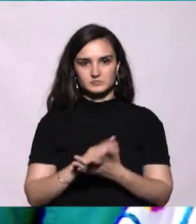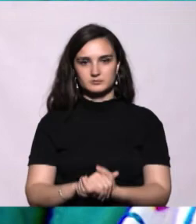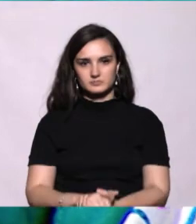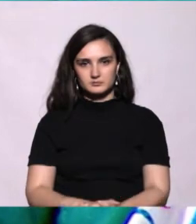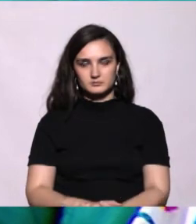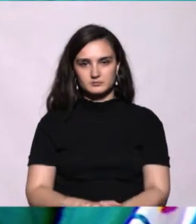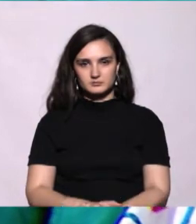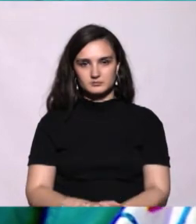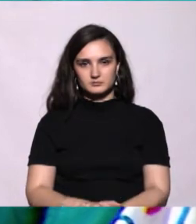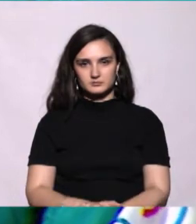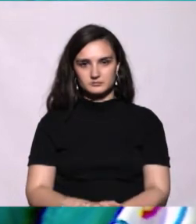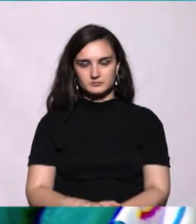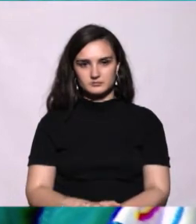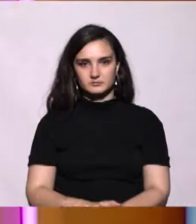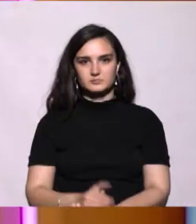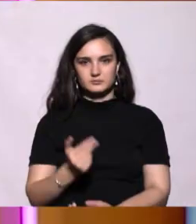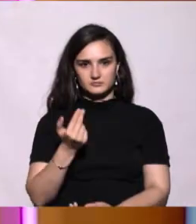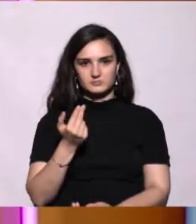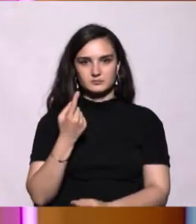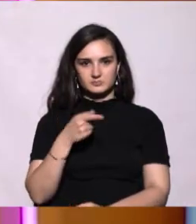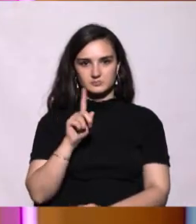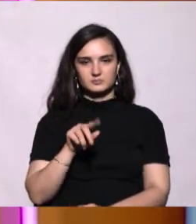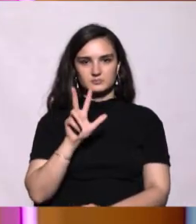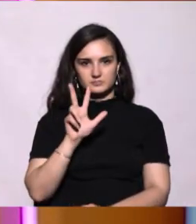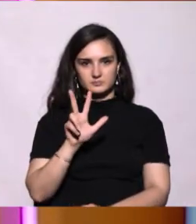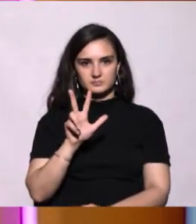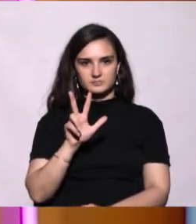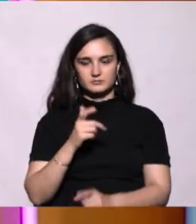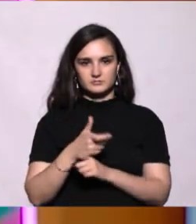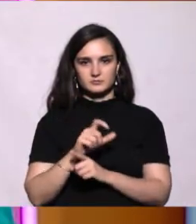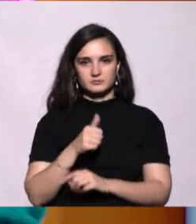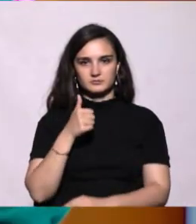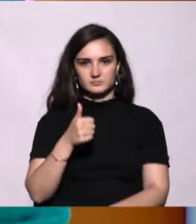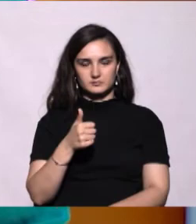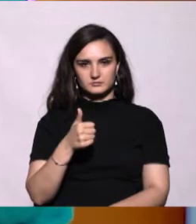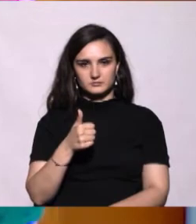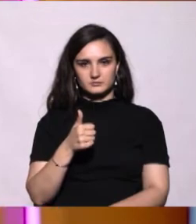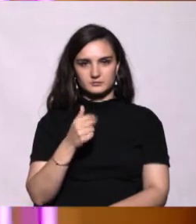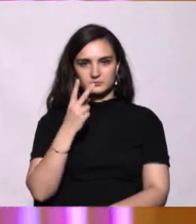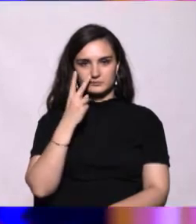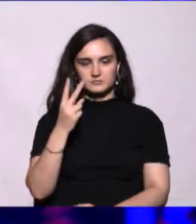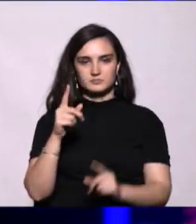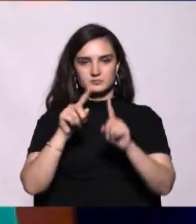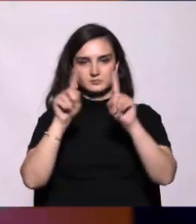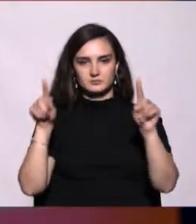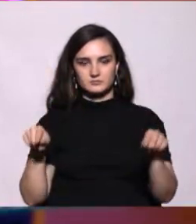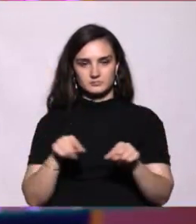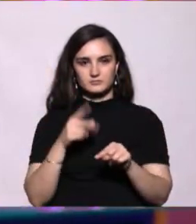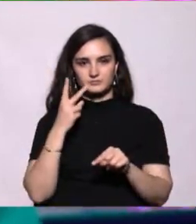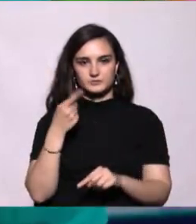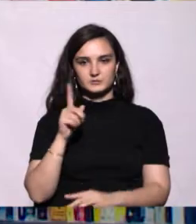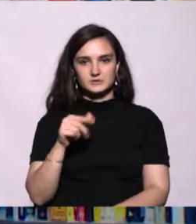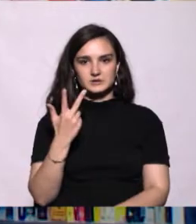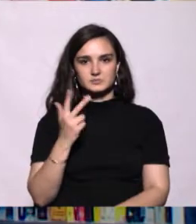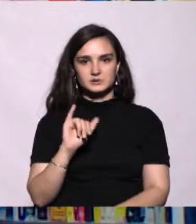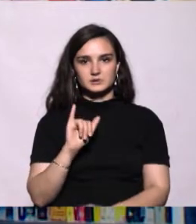Yes, it is number three. Great. But look at the board. Where is number